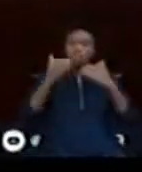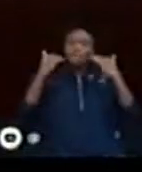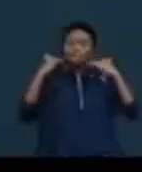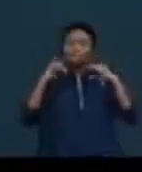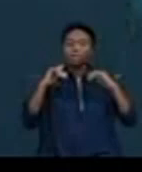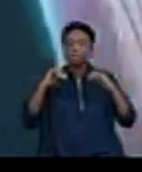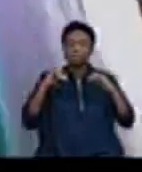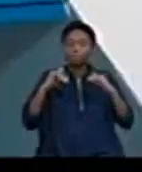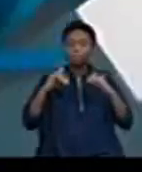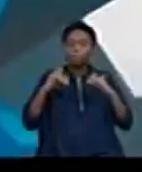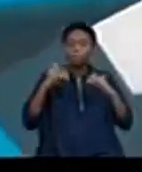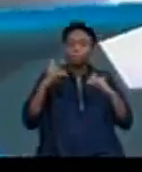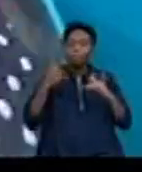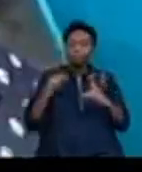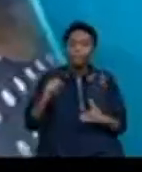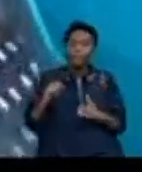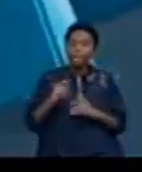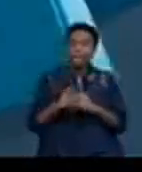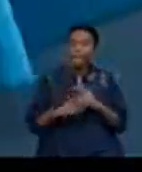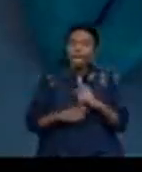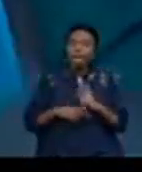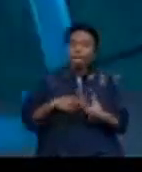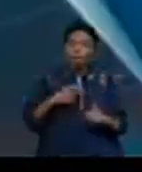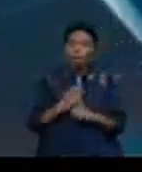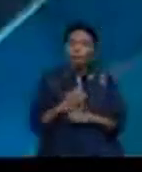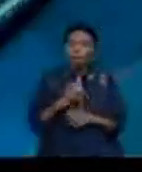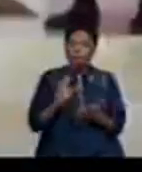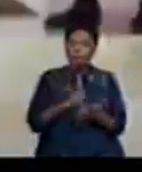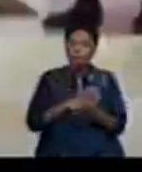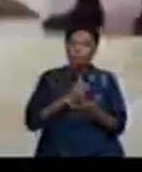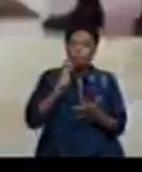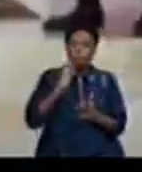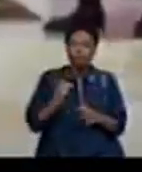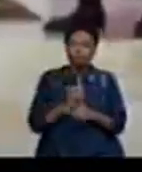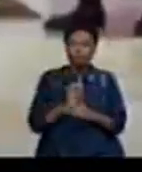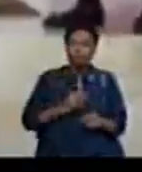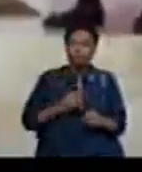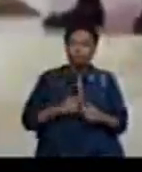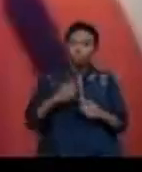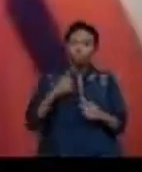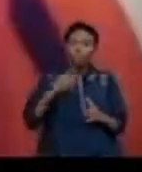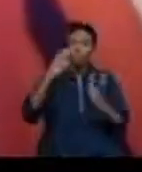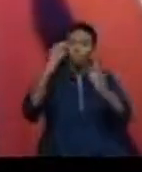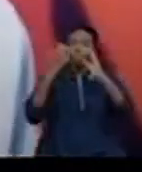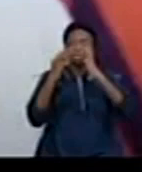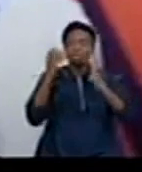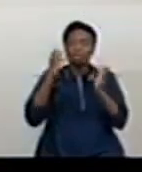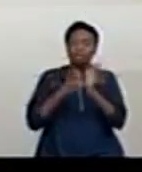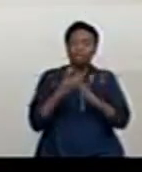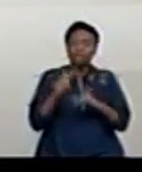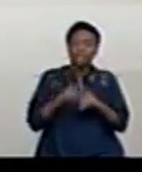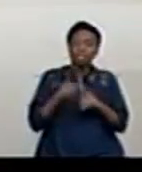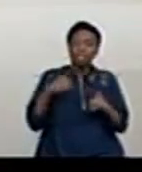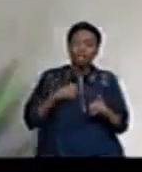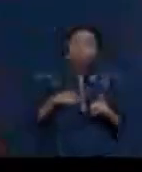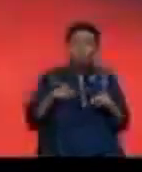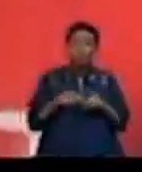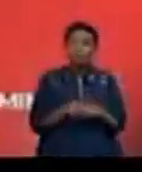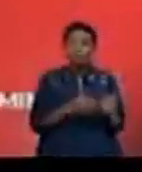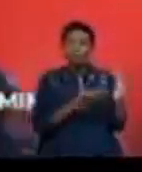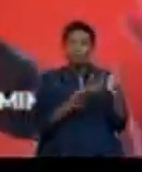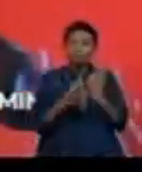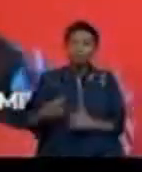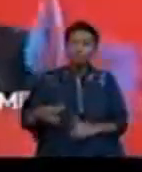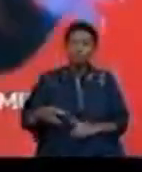rejuvenated global choir will take you to the presence of Jesus in grand style. As we also bring you special guest